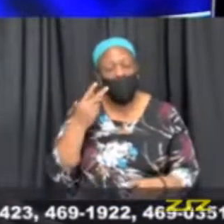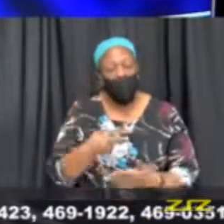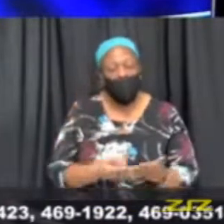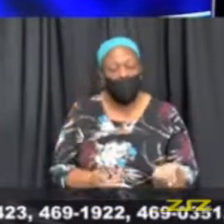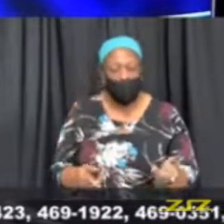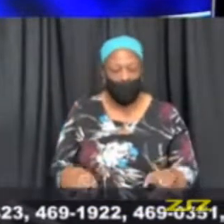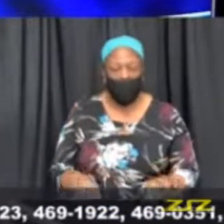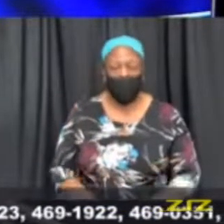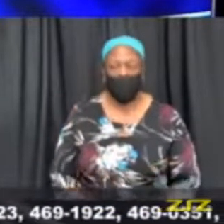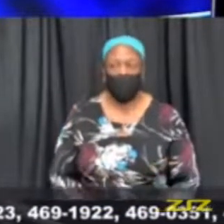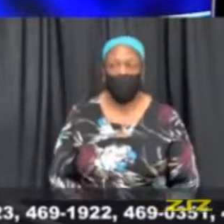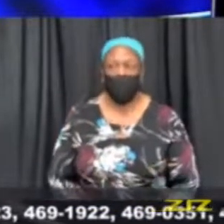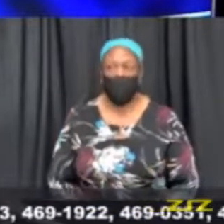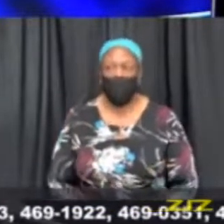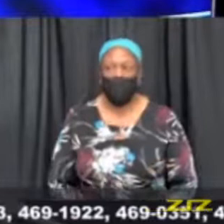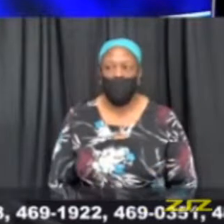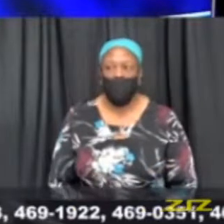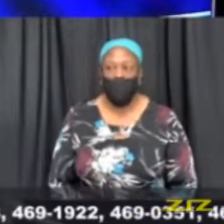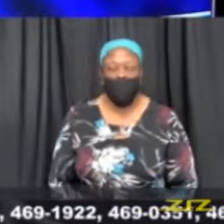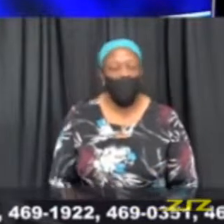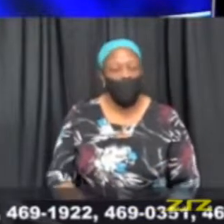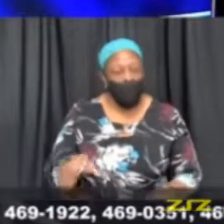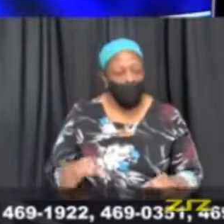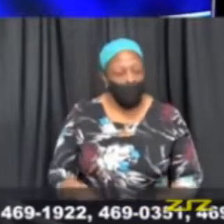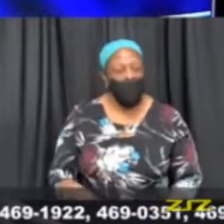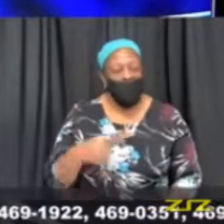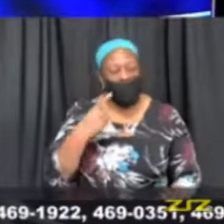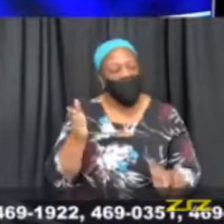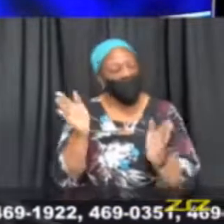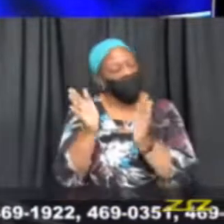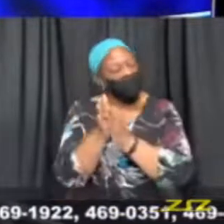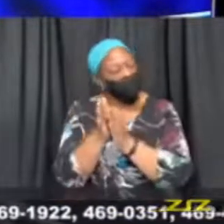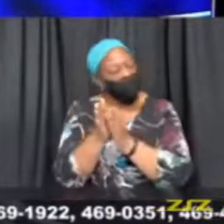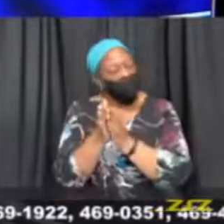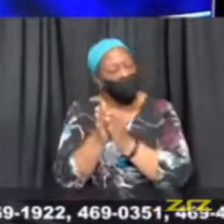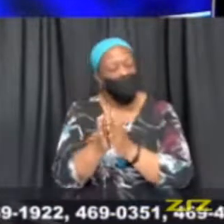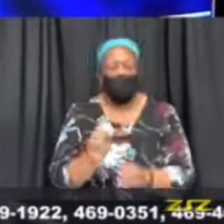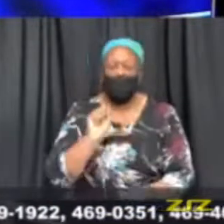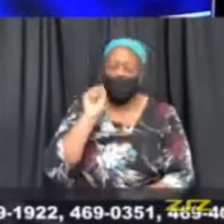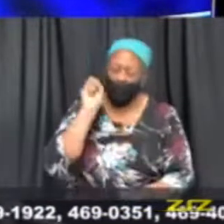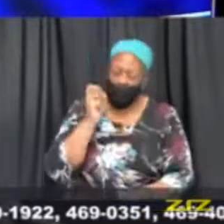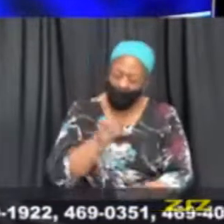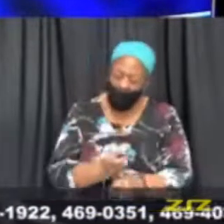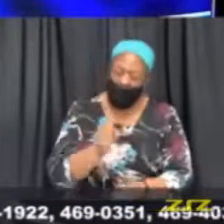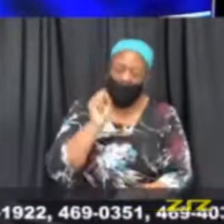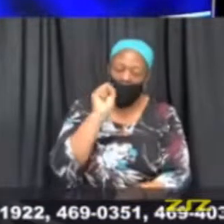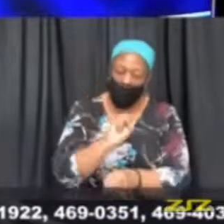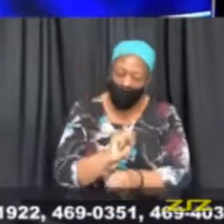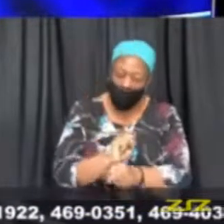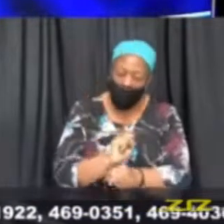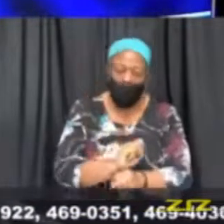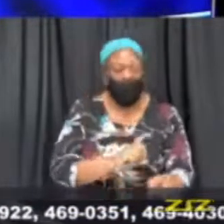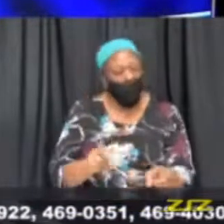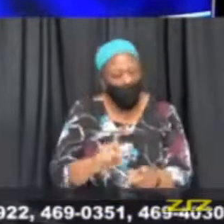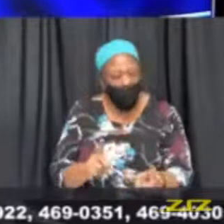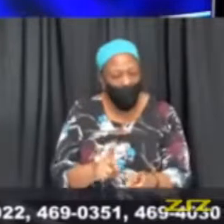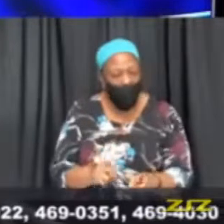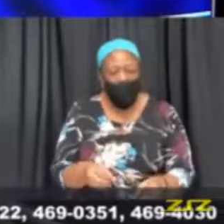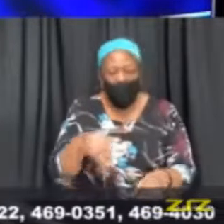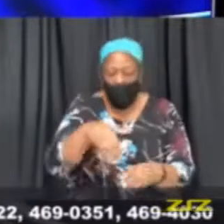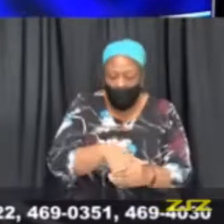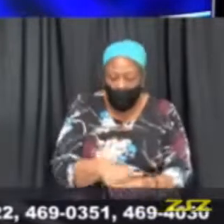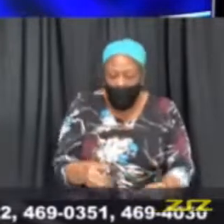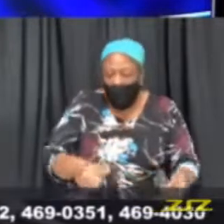And therefore, I can only applaud the work that has been done in science